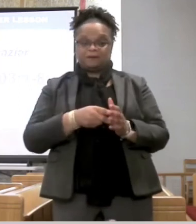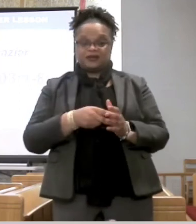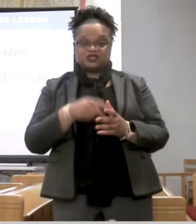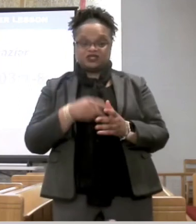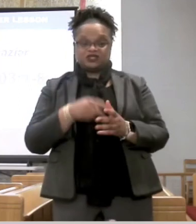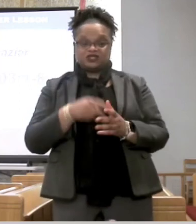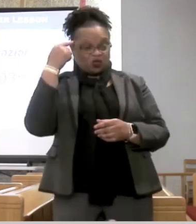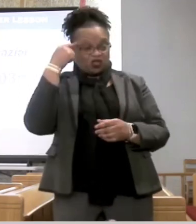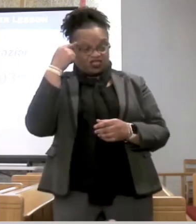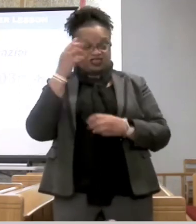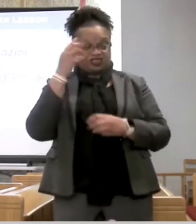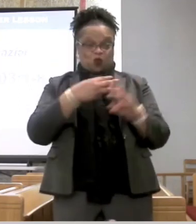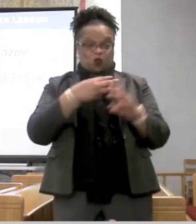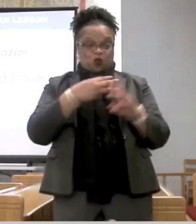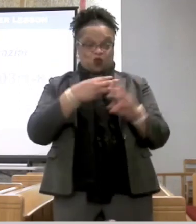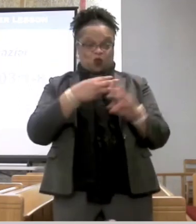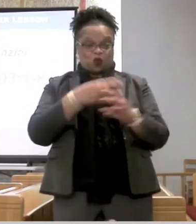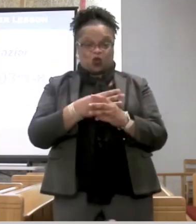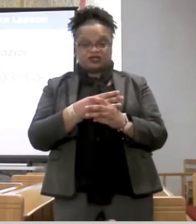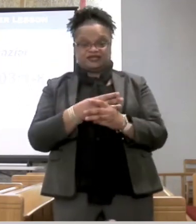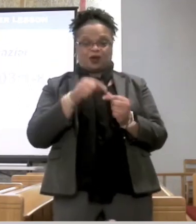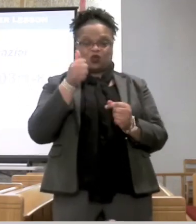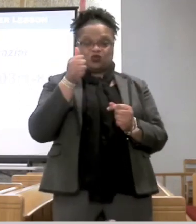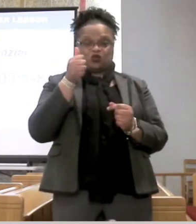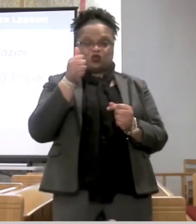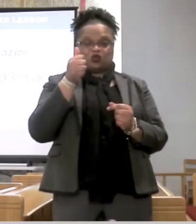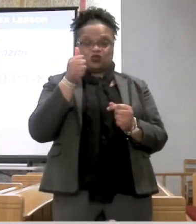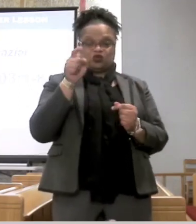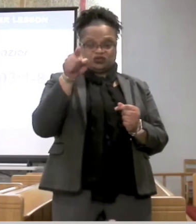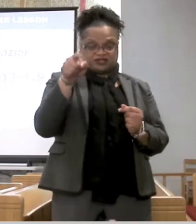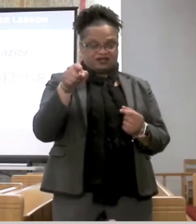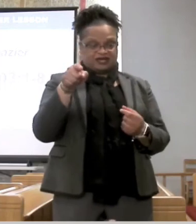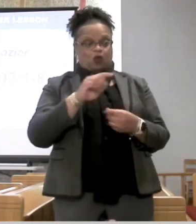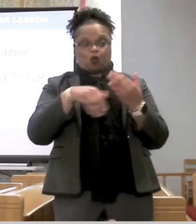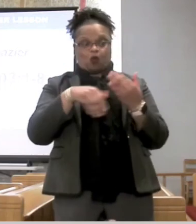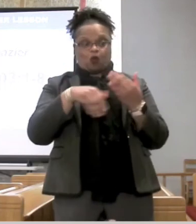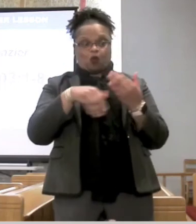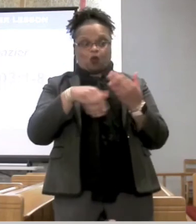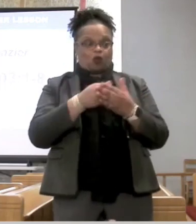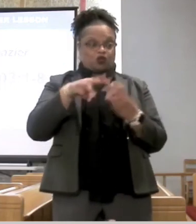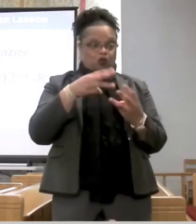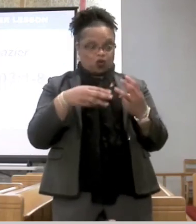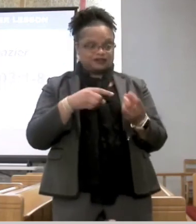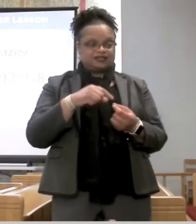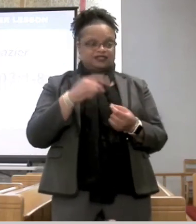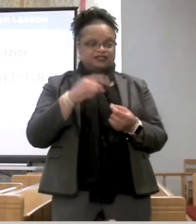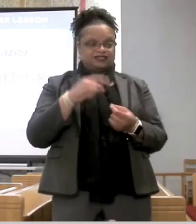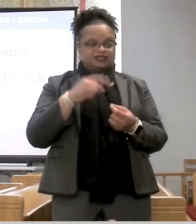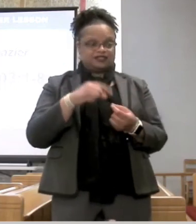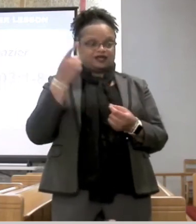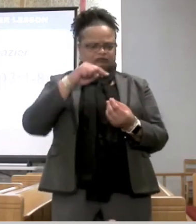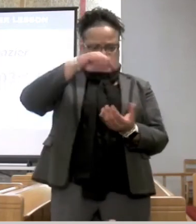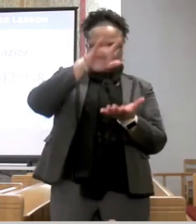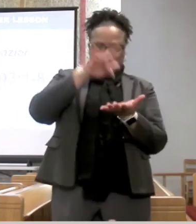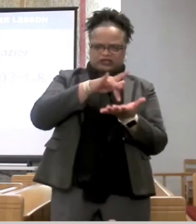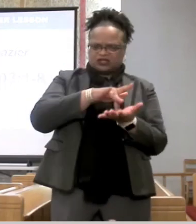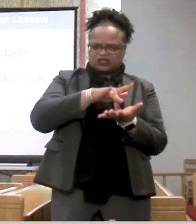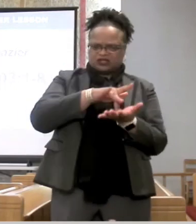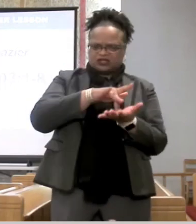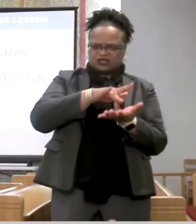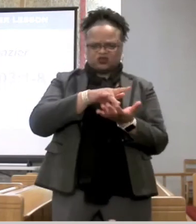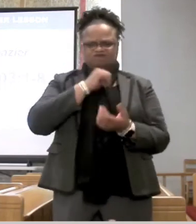the world revolves around them and everything is going to take place because they desire it. What we can never do is to get